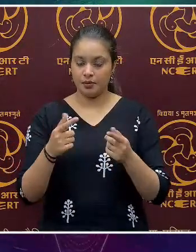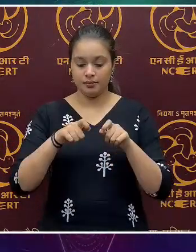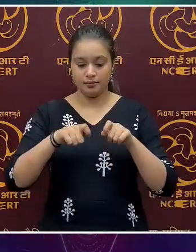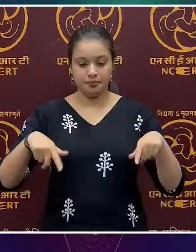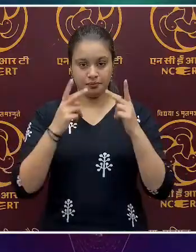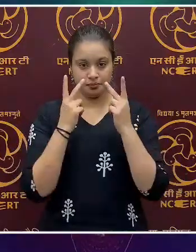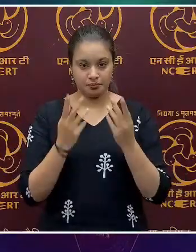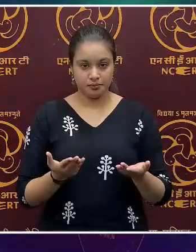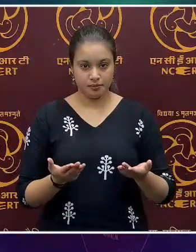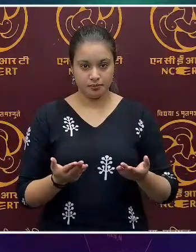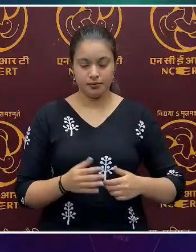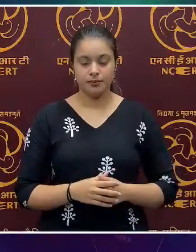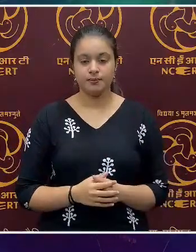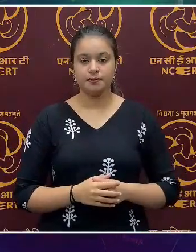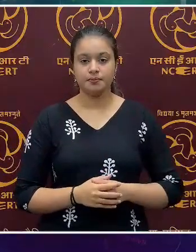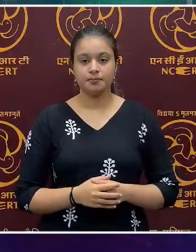at